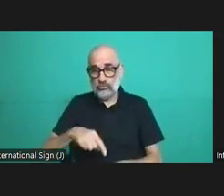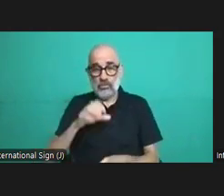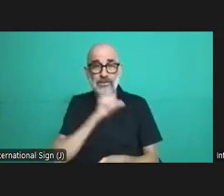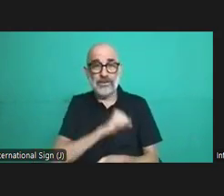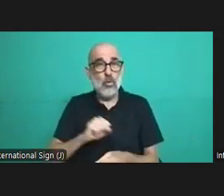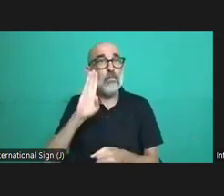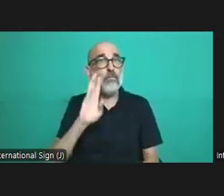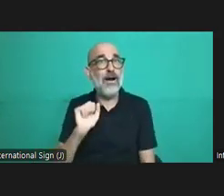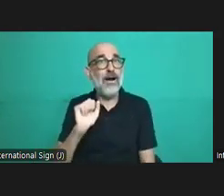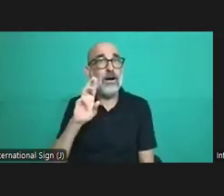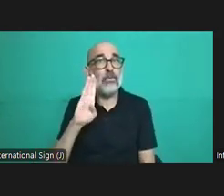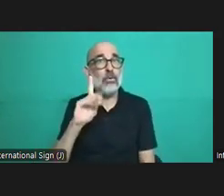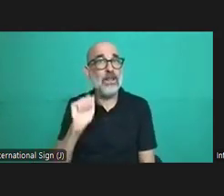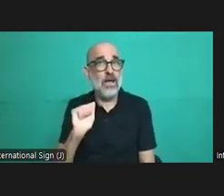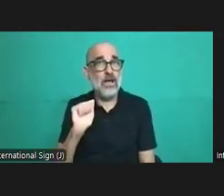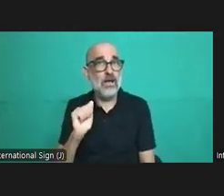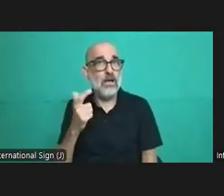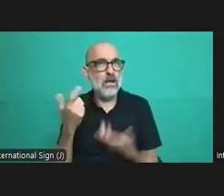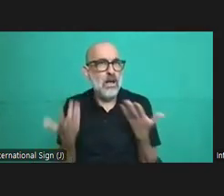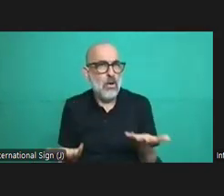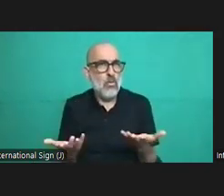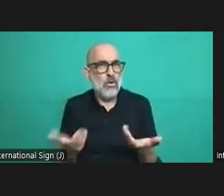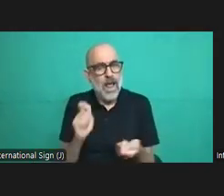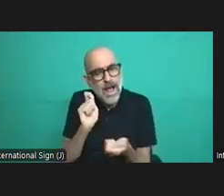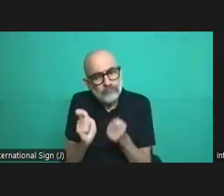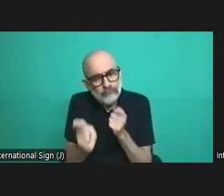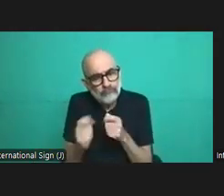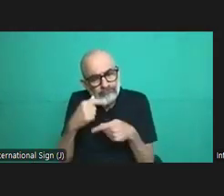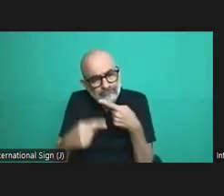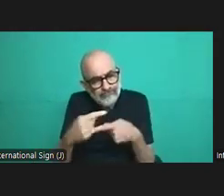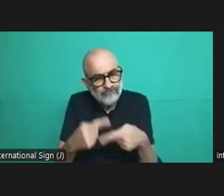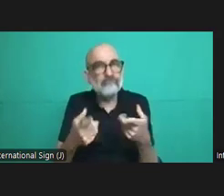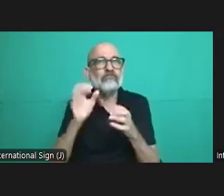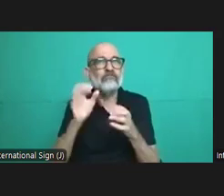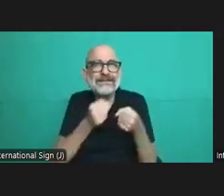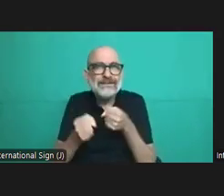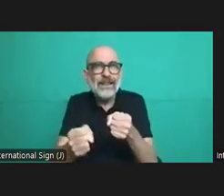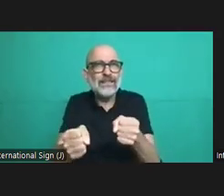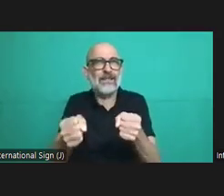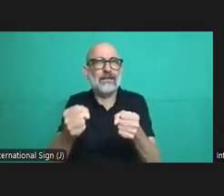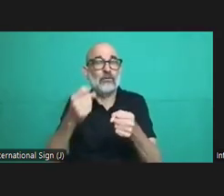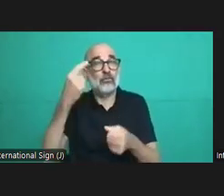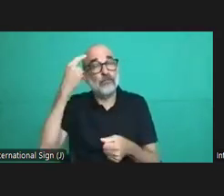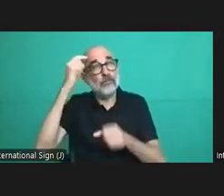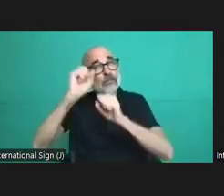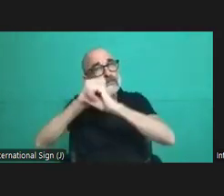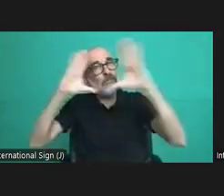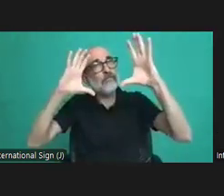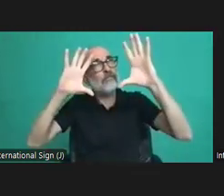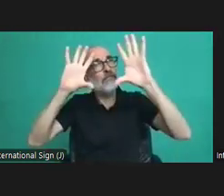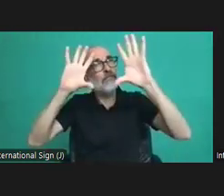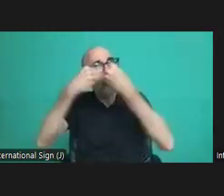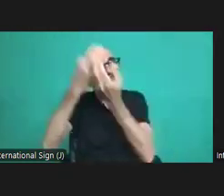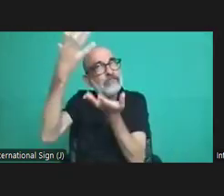inform what our strategic goals would be. And we realized that one of the areas that we really need to strengthen is health financing